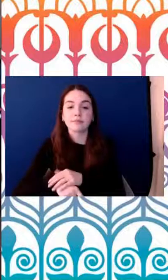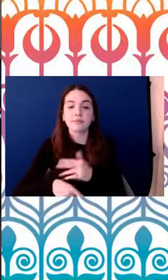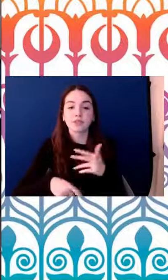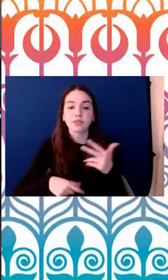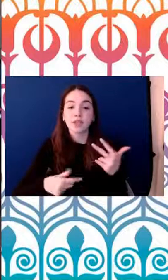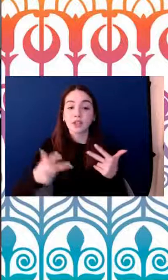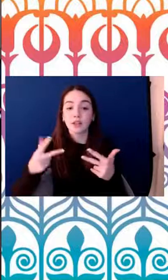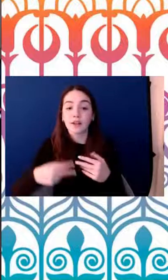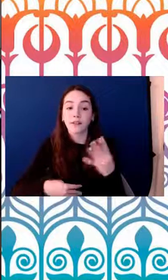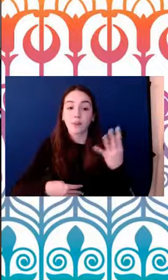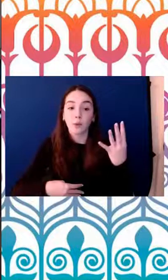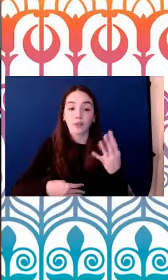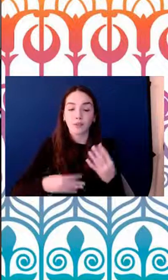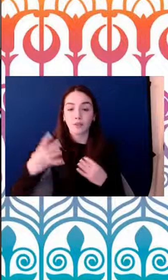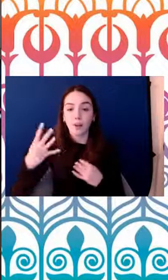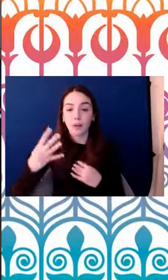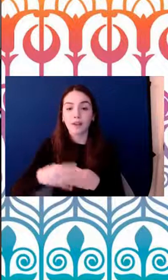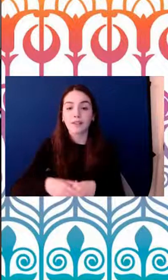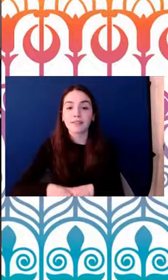4,